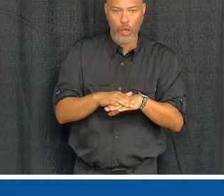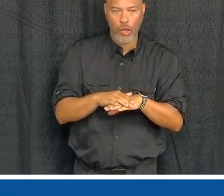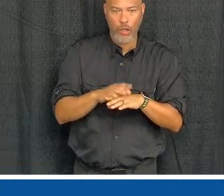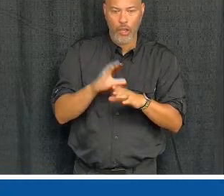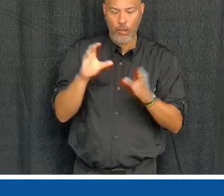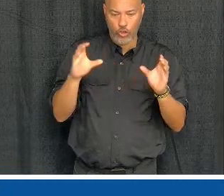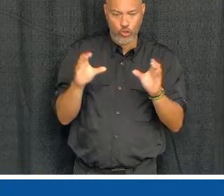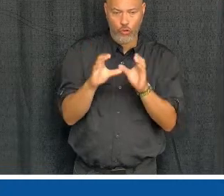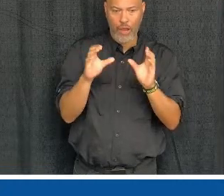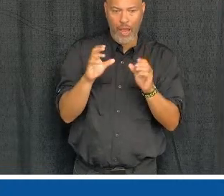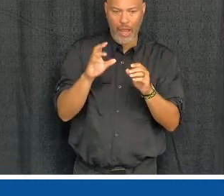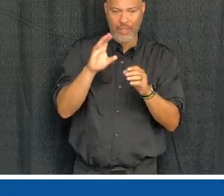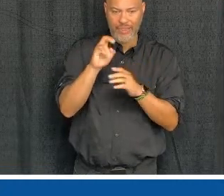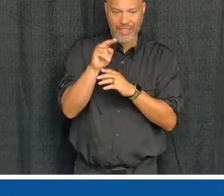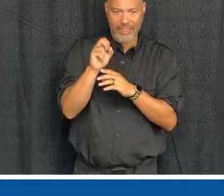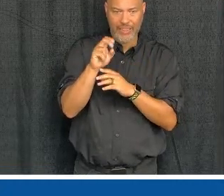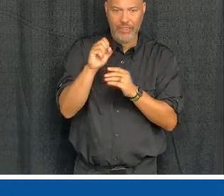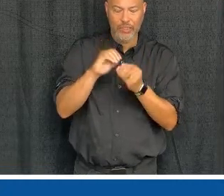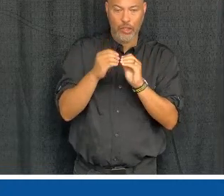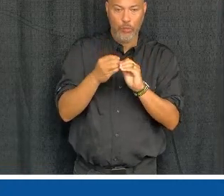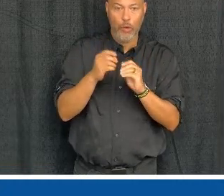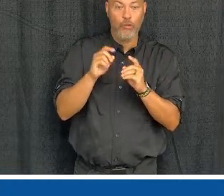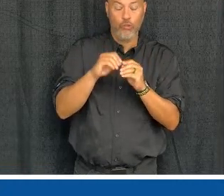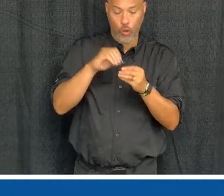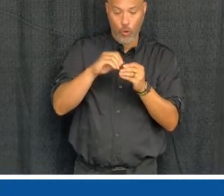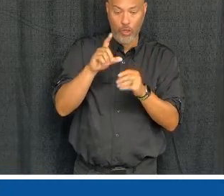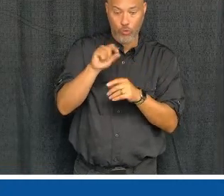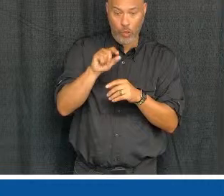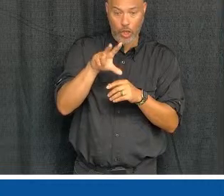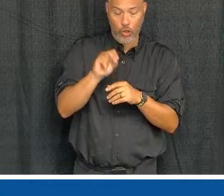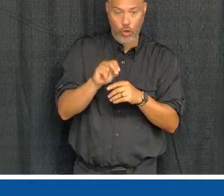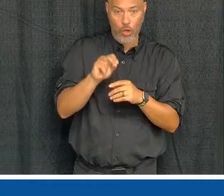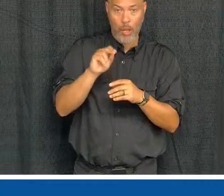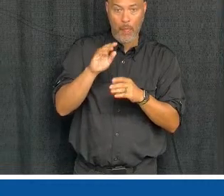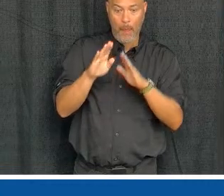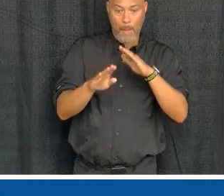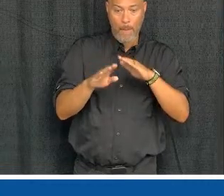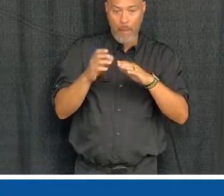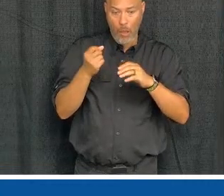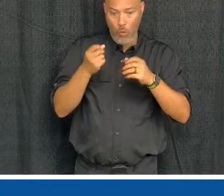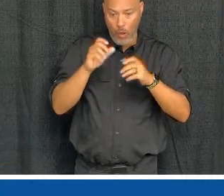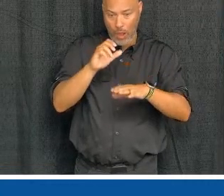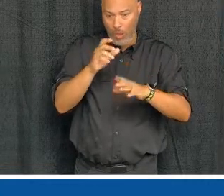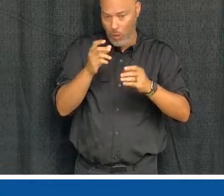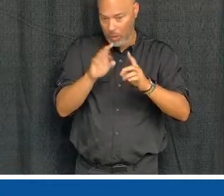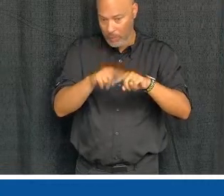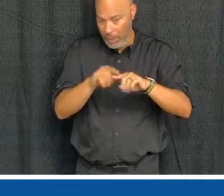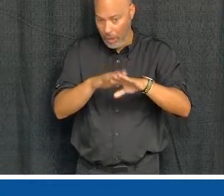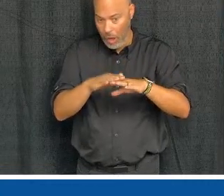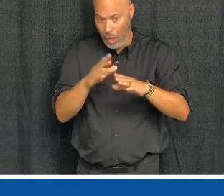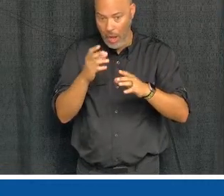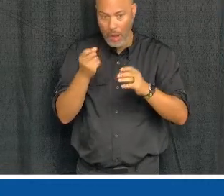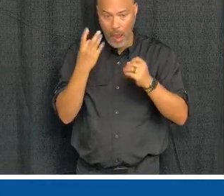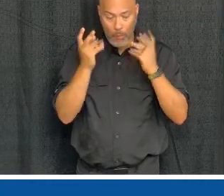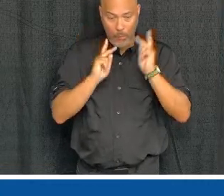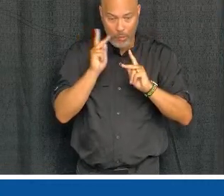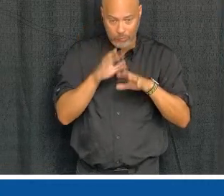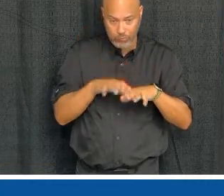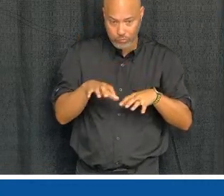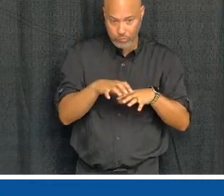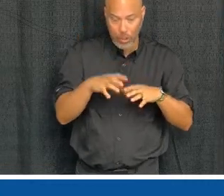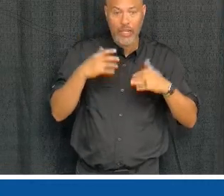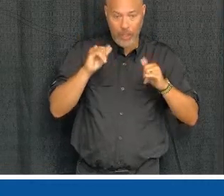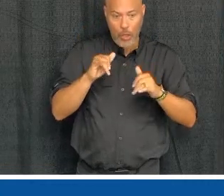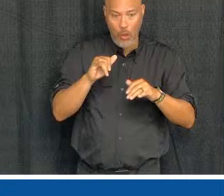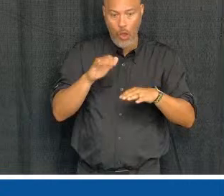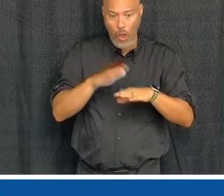certified census number. Right. So in 2030, based on population. Right. It could increase again. It would still be based on